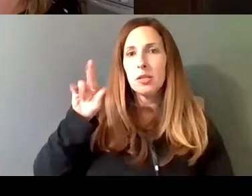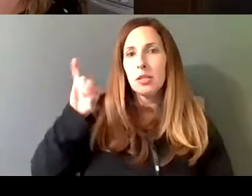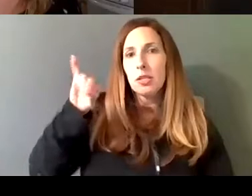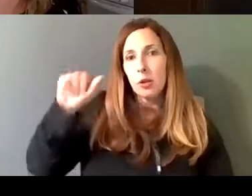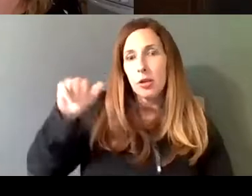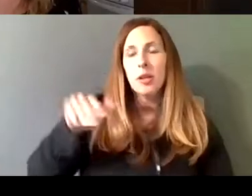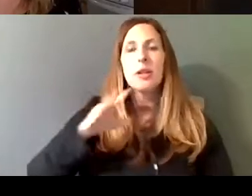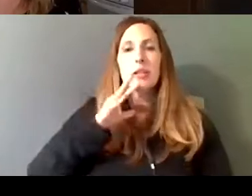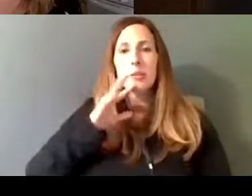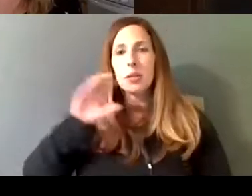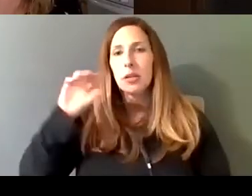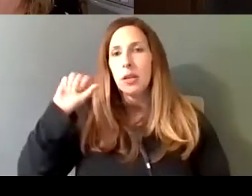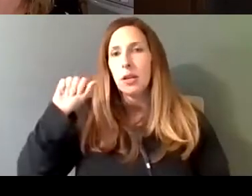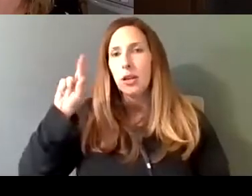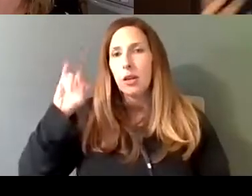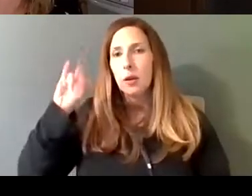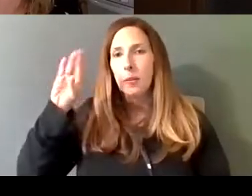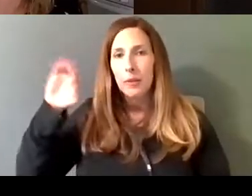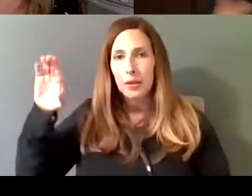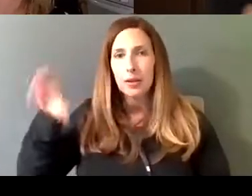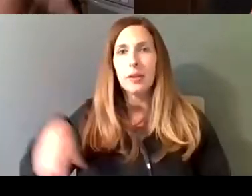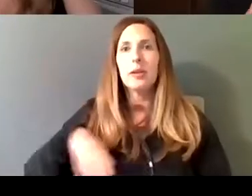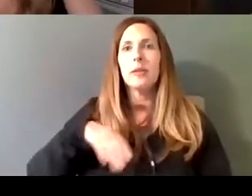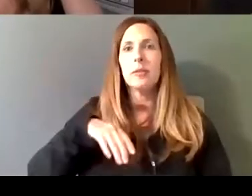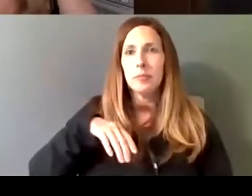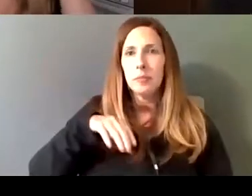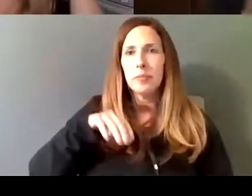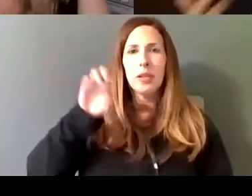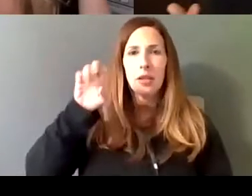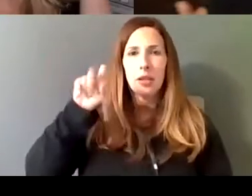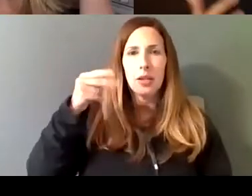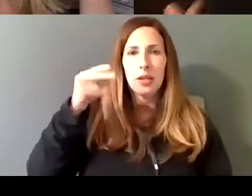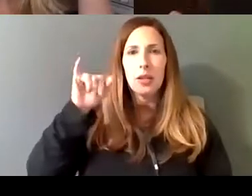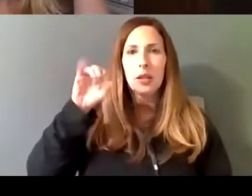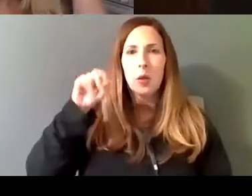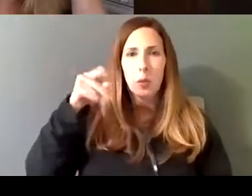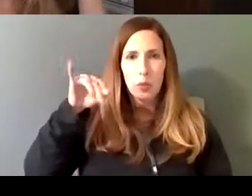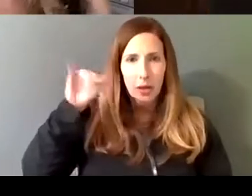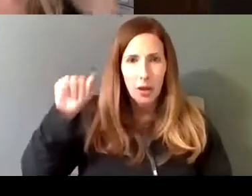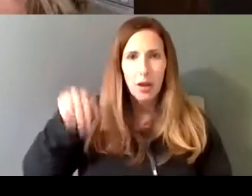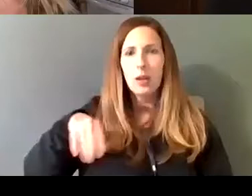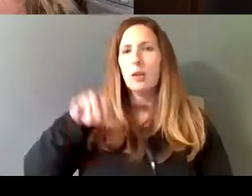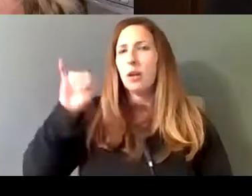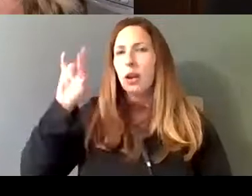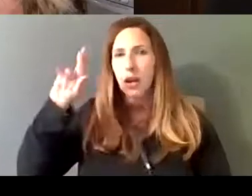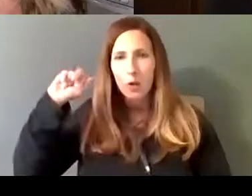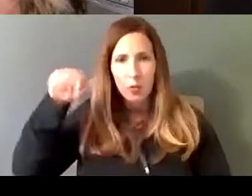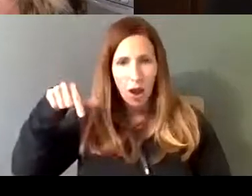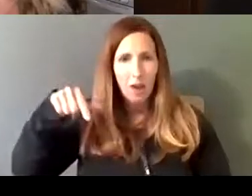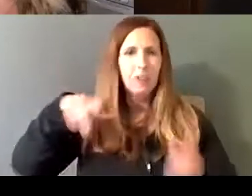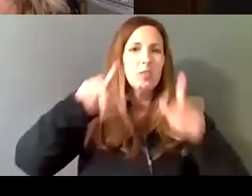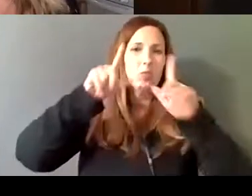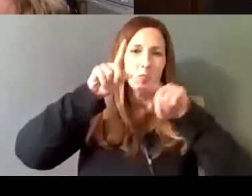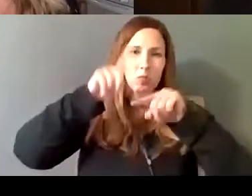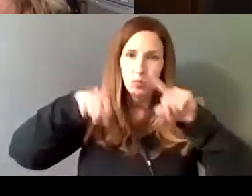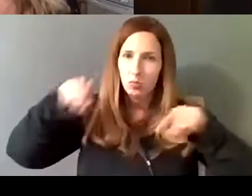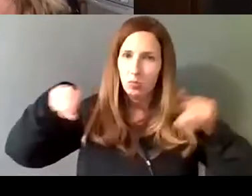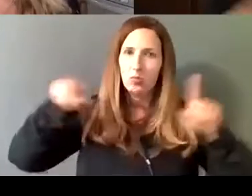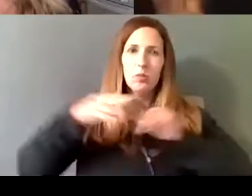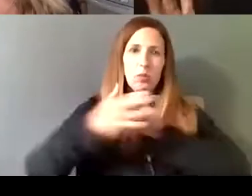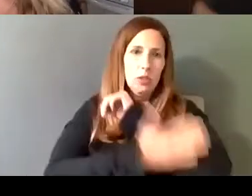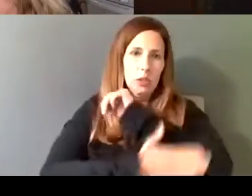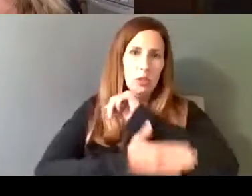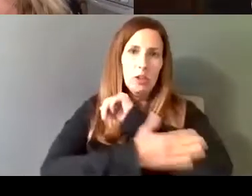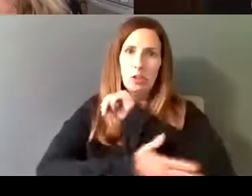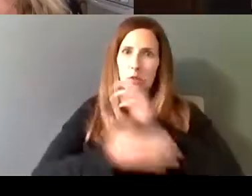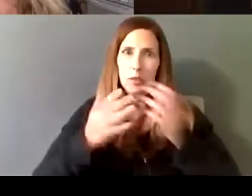or Kurdish, people from Eritrea or Ethiopia, Afghanistan, Iraq. So just a wide variety of countries that speak